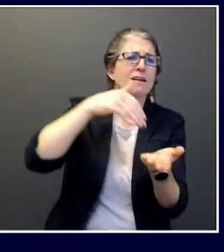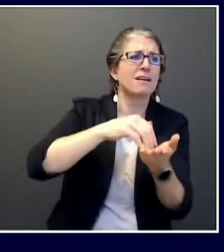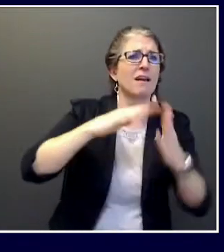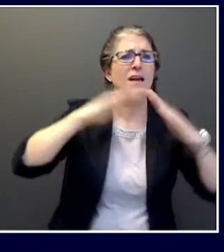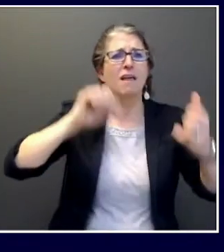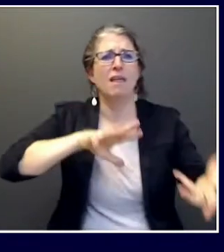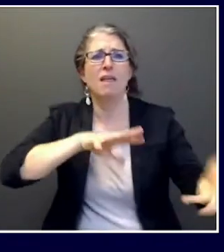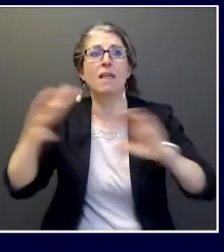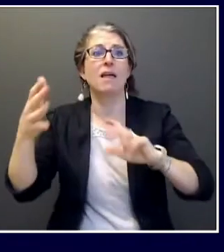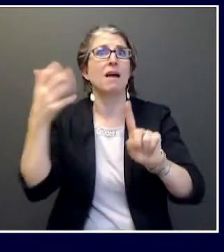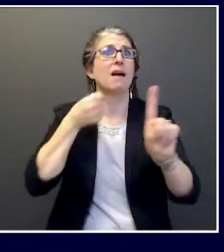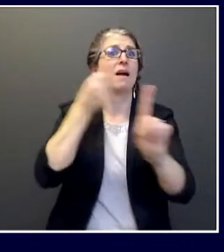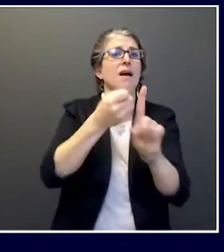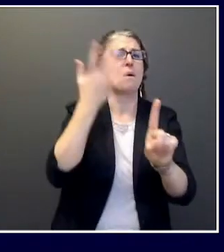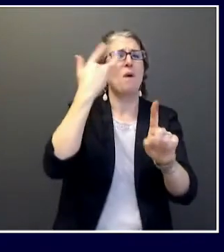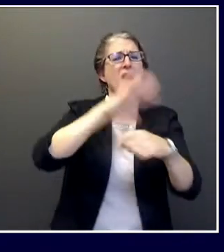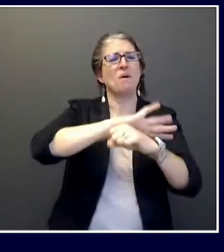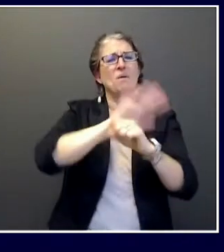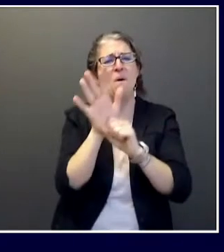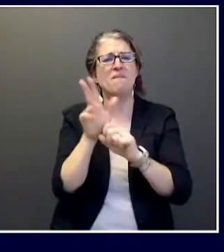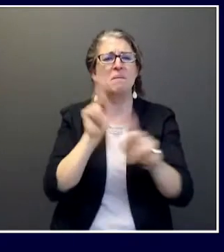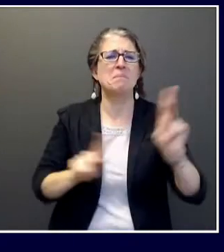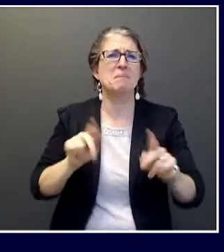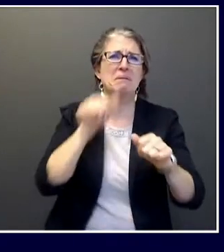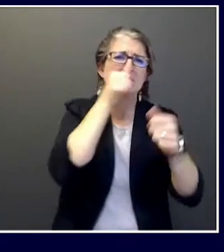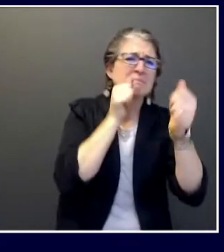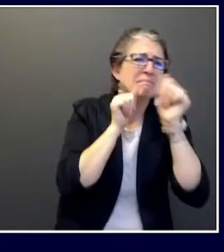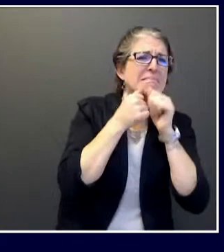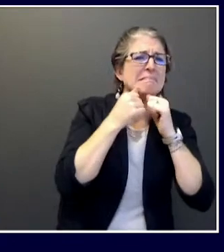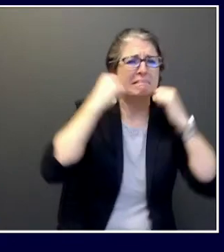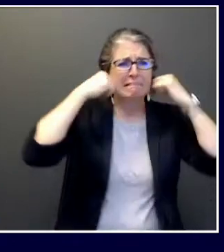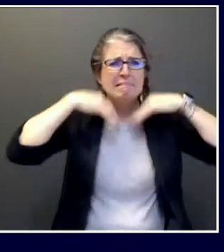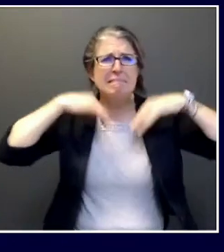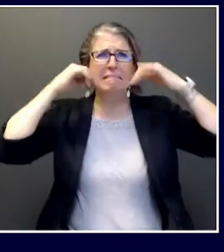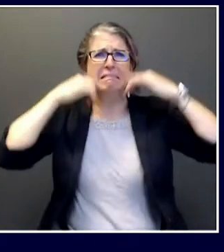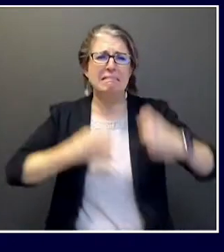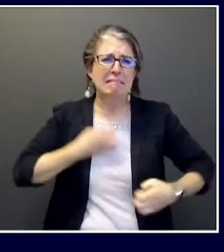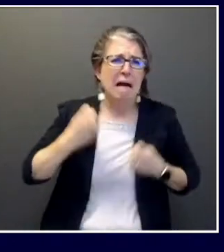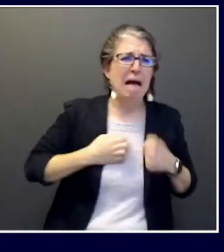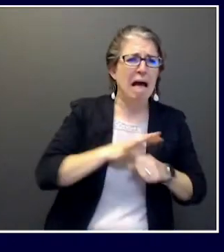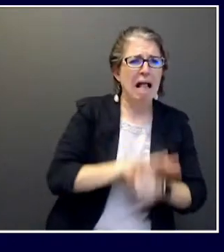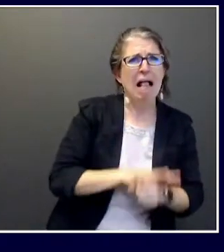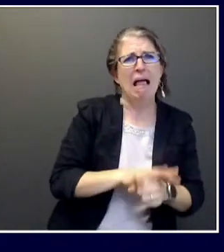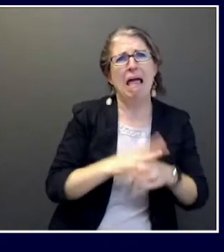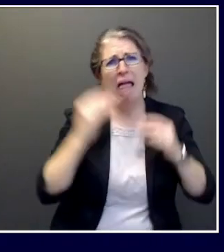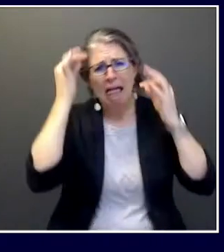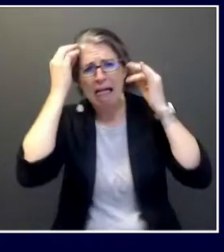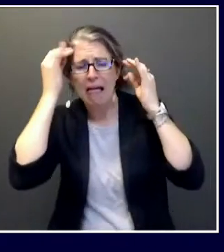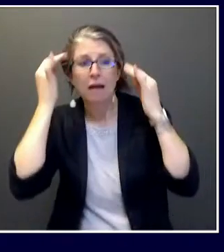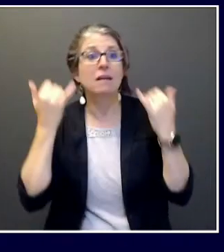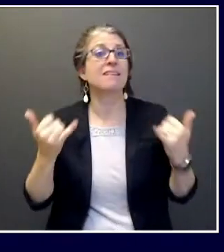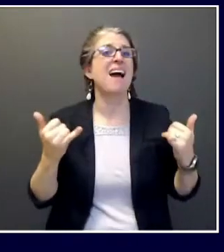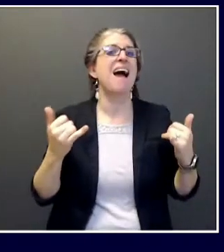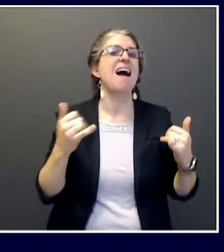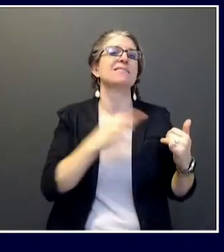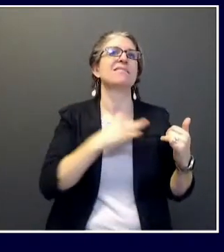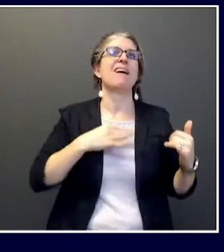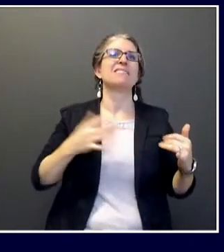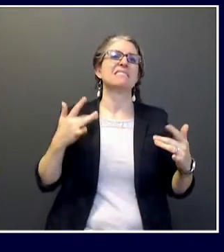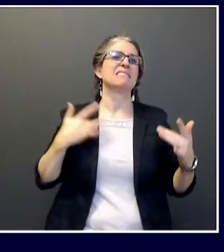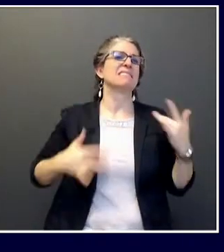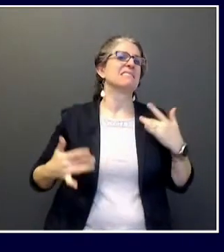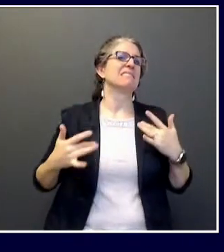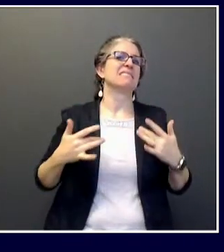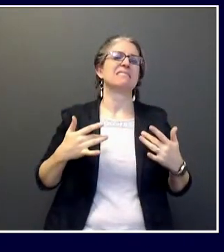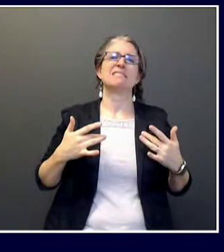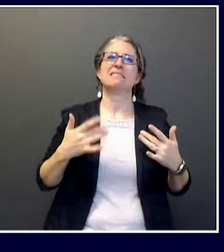was talking specifically about workforce shortages and the financial impacts of that. So I just kind of wanted to